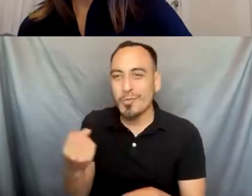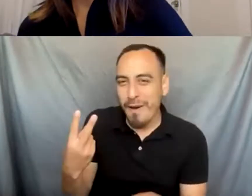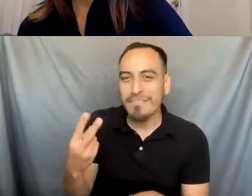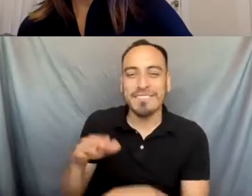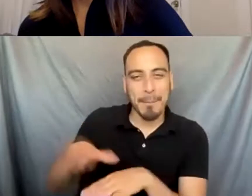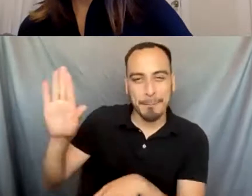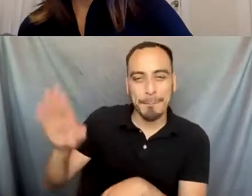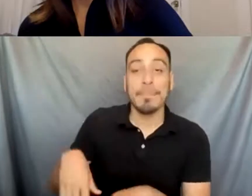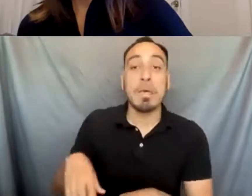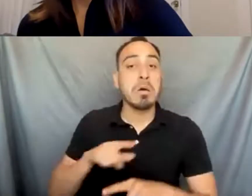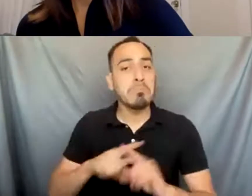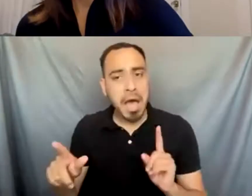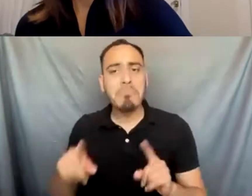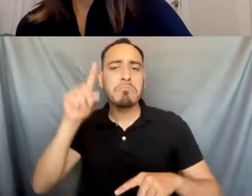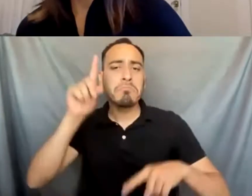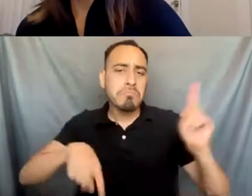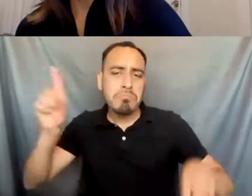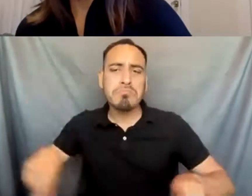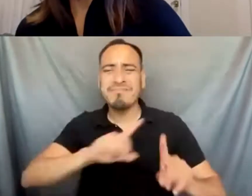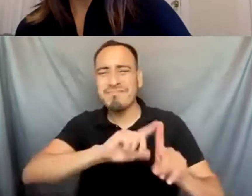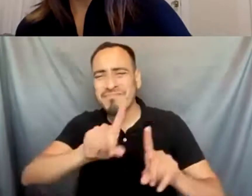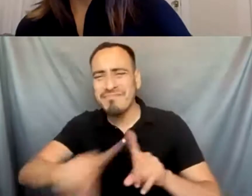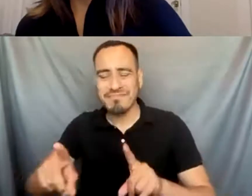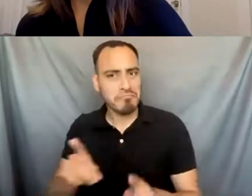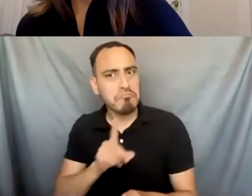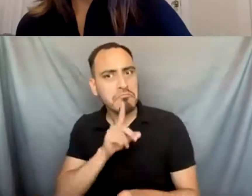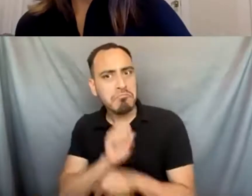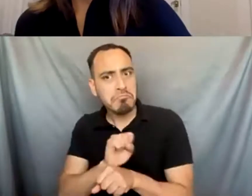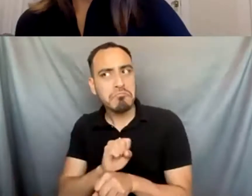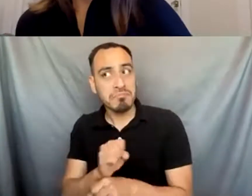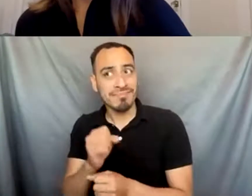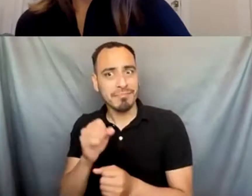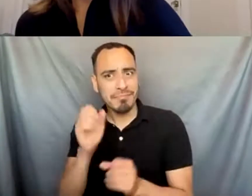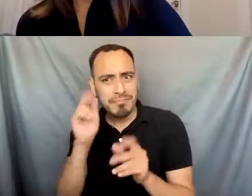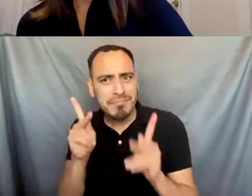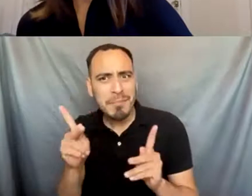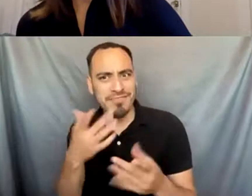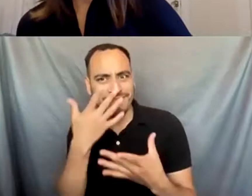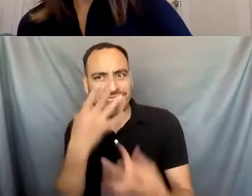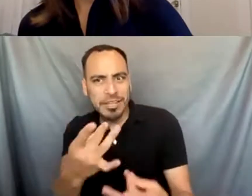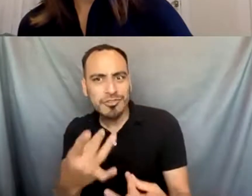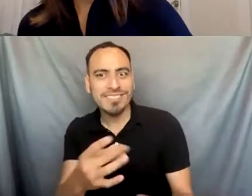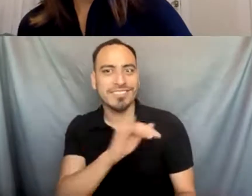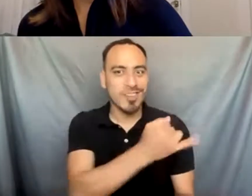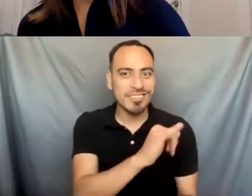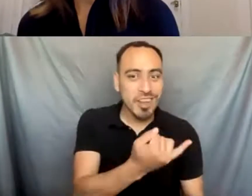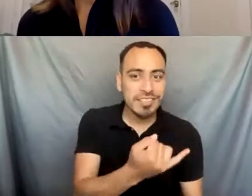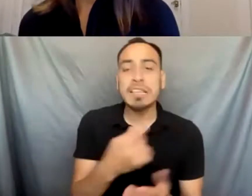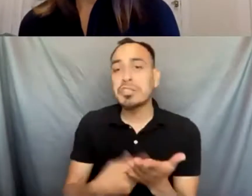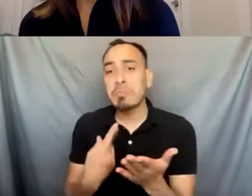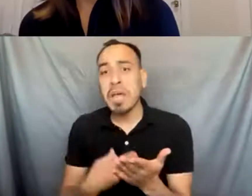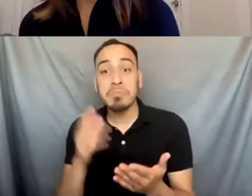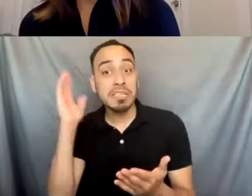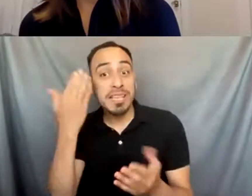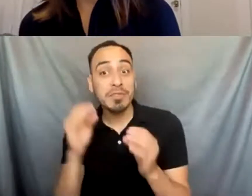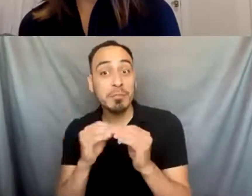say there's often quite a bit of interest in Johnson & Johnson. Sometimes it's a little bit more J&J and a little bit less Pfizer. Some clinics it's a